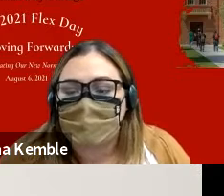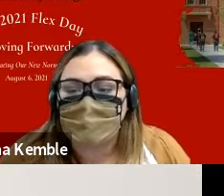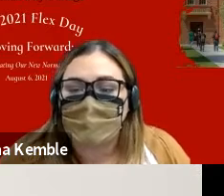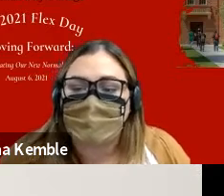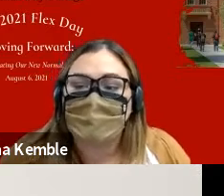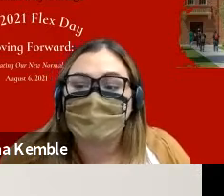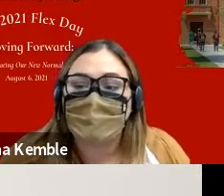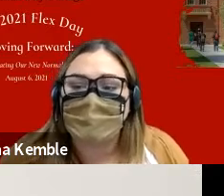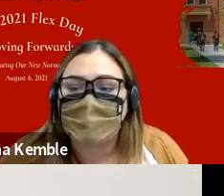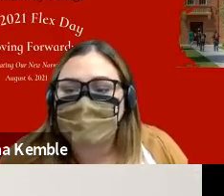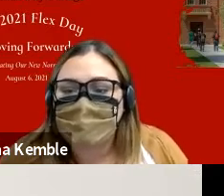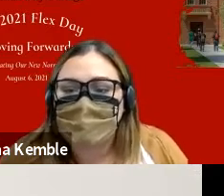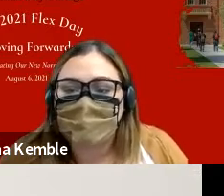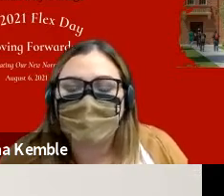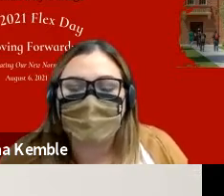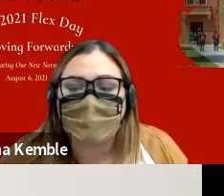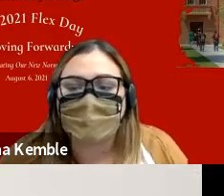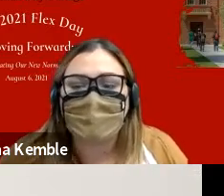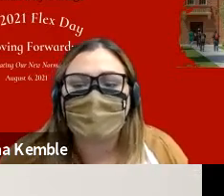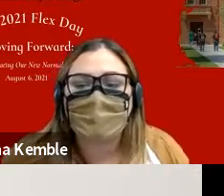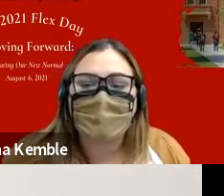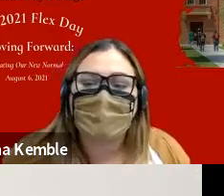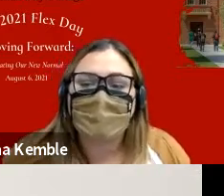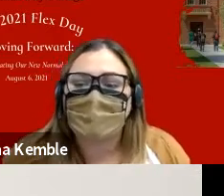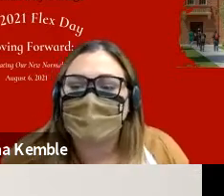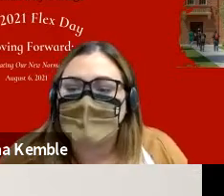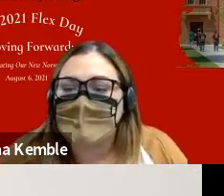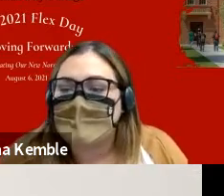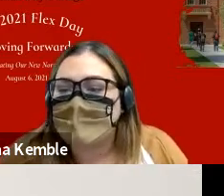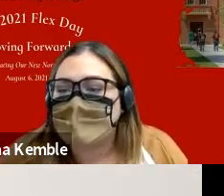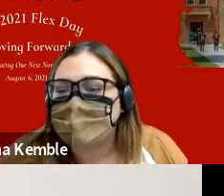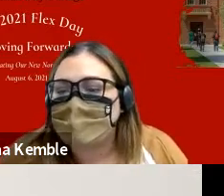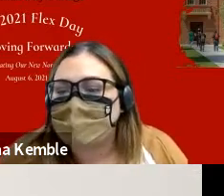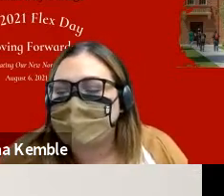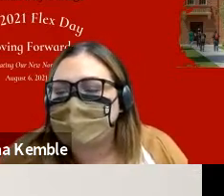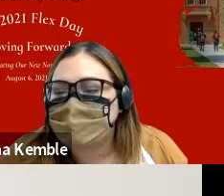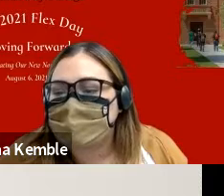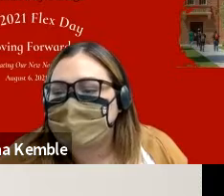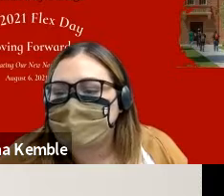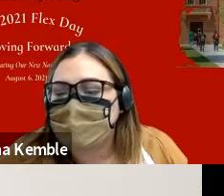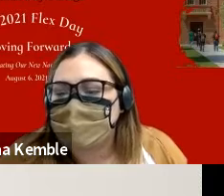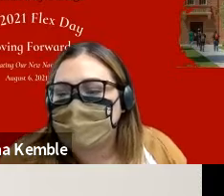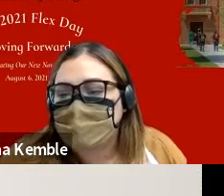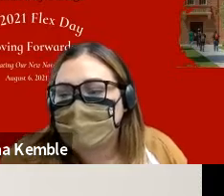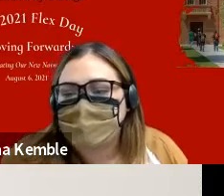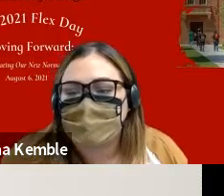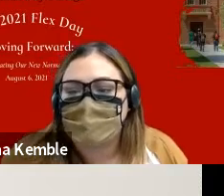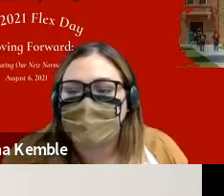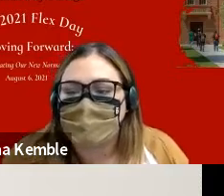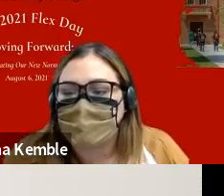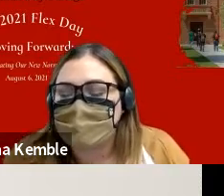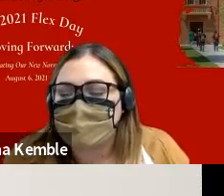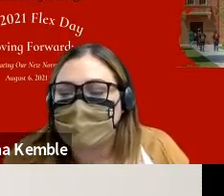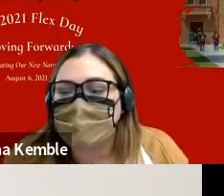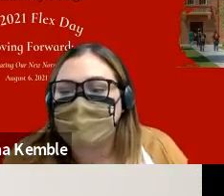to contacts in lieu of glasses, so we have to choose one or the other. Contacts allowance is $130 every